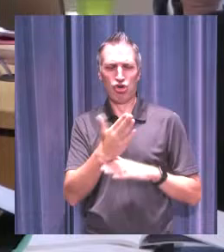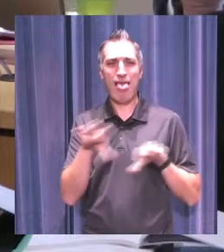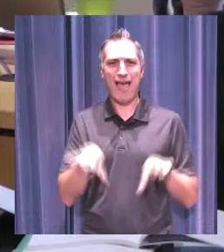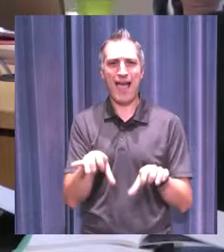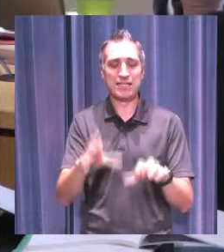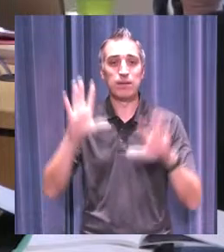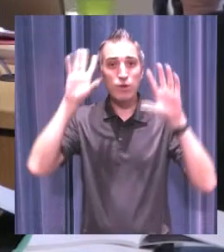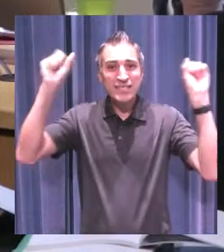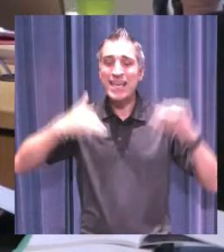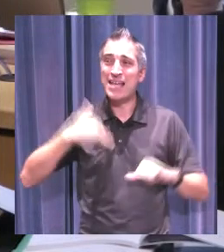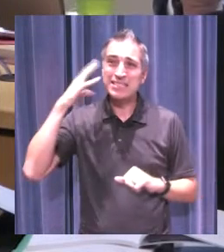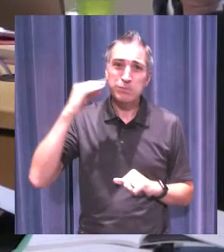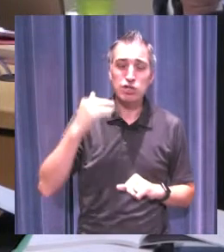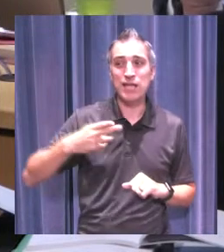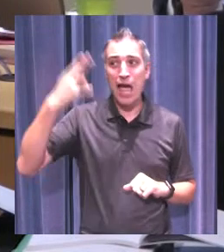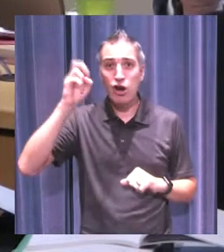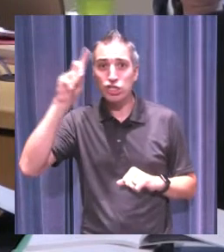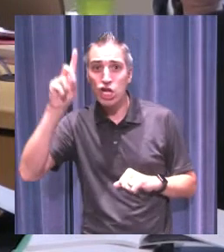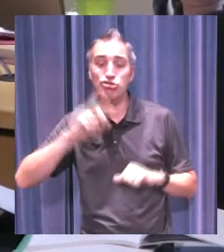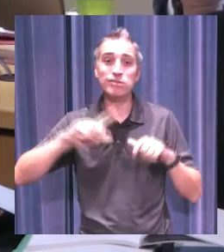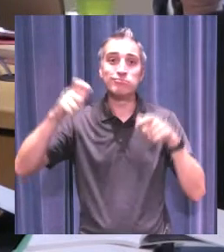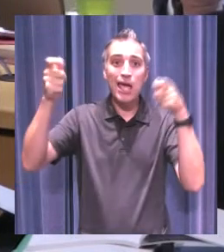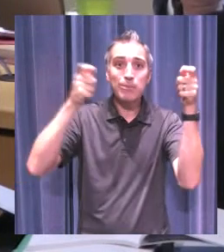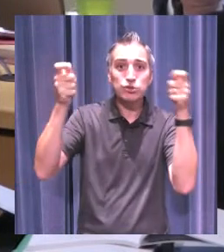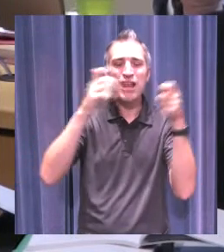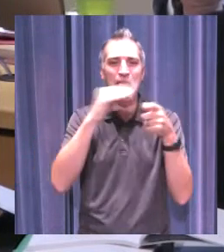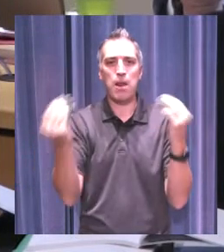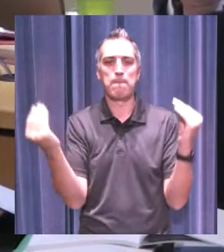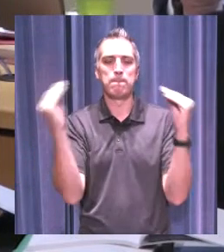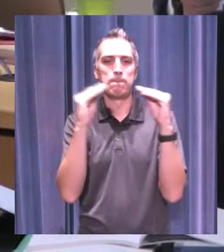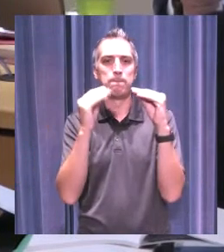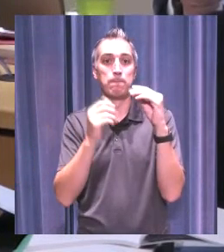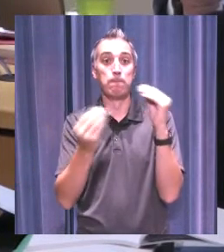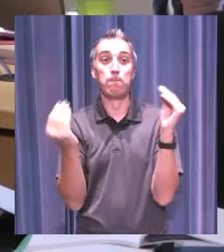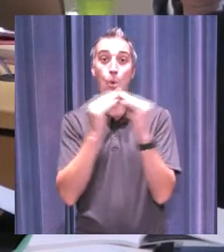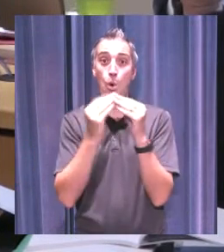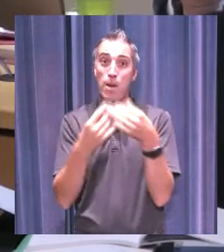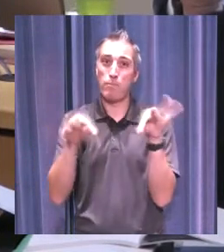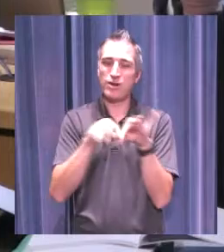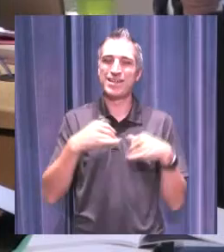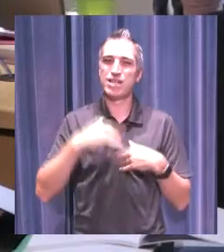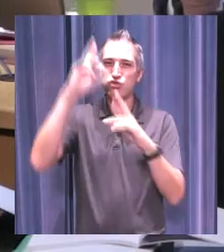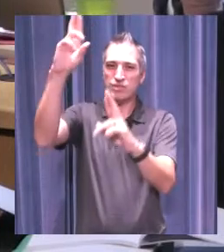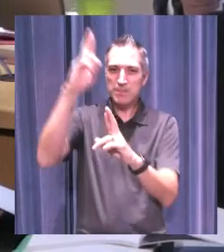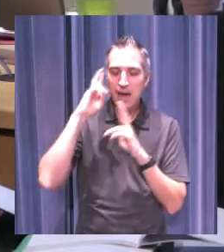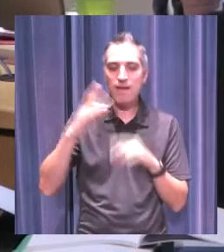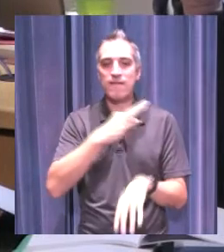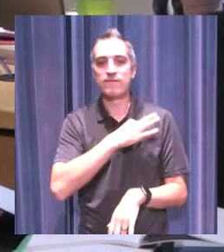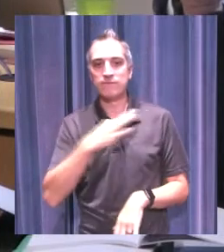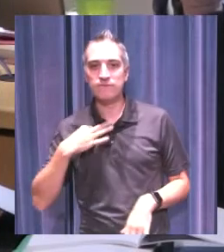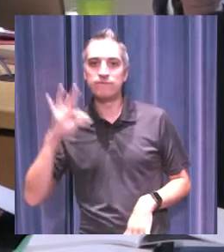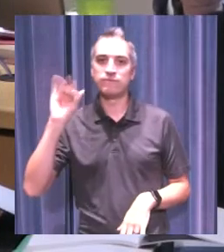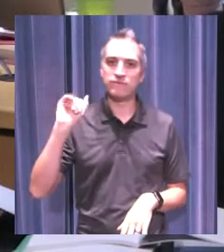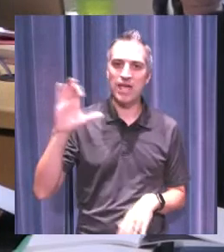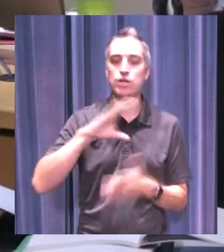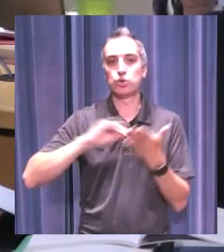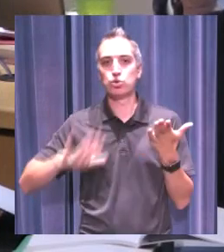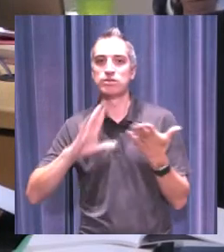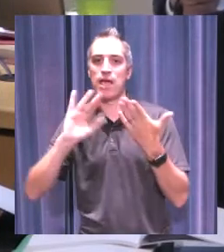experience in higher education, administration, and more importantly, he has the respect of faculty, staff, students, and community.